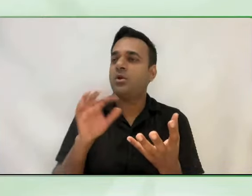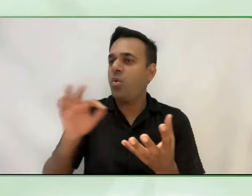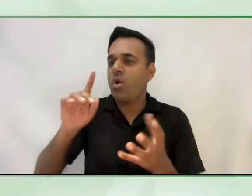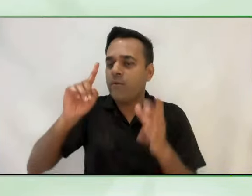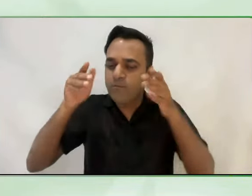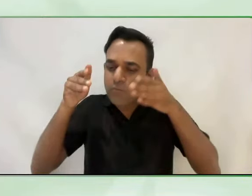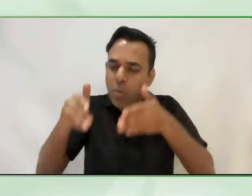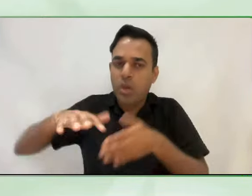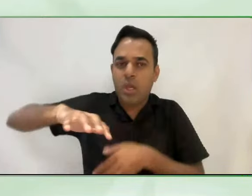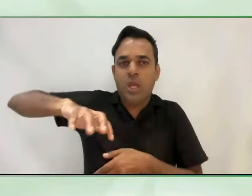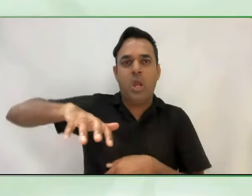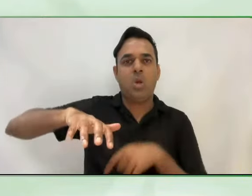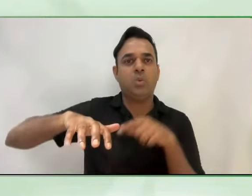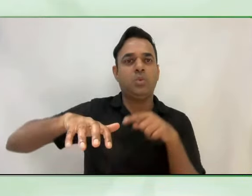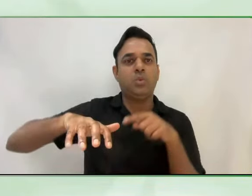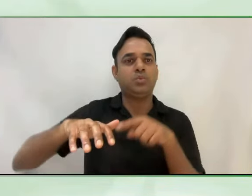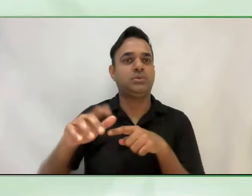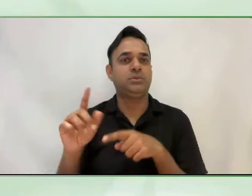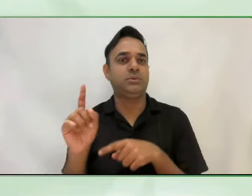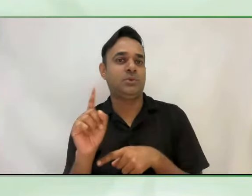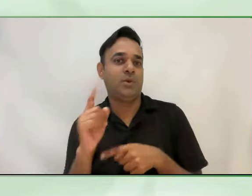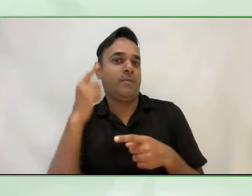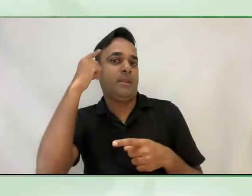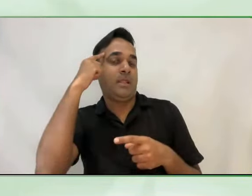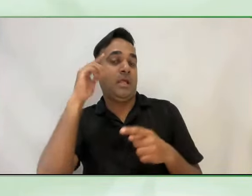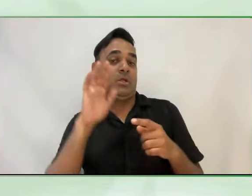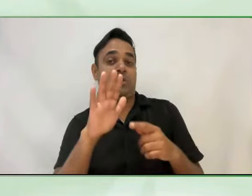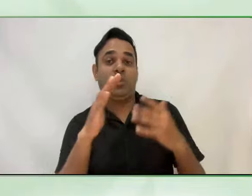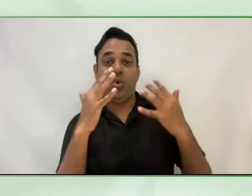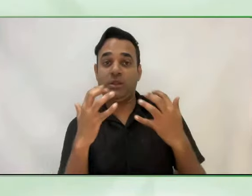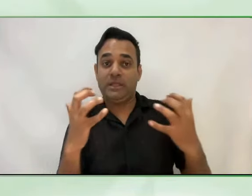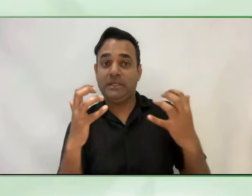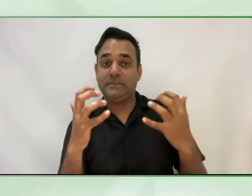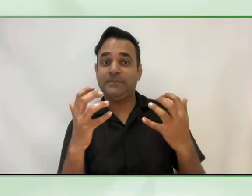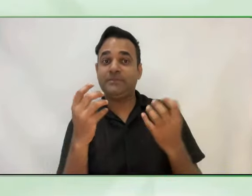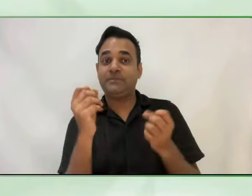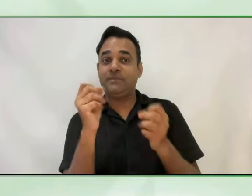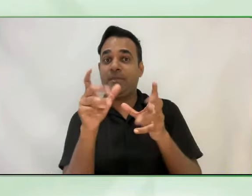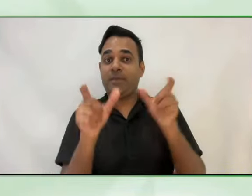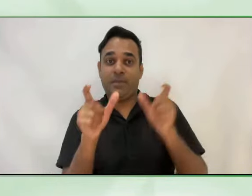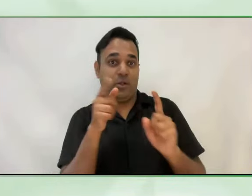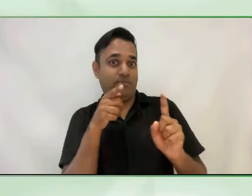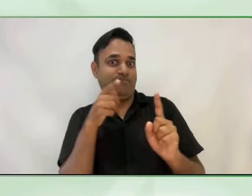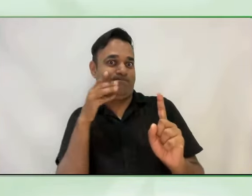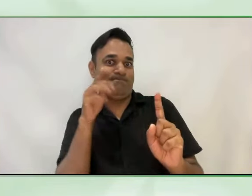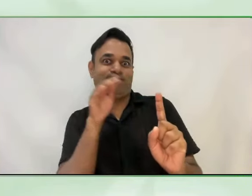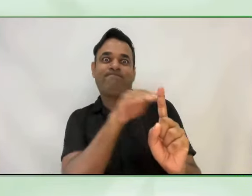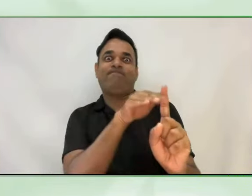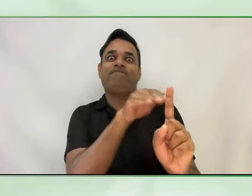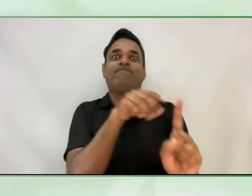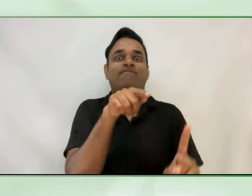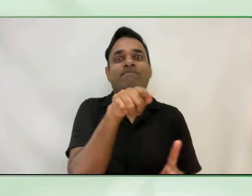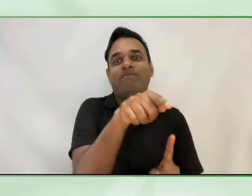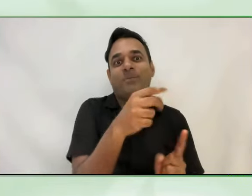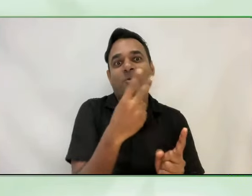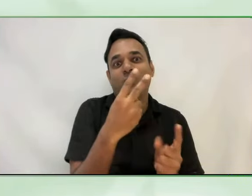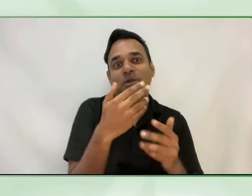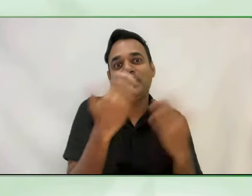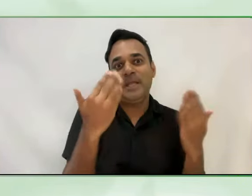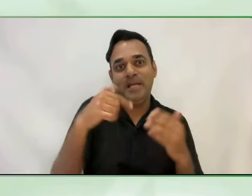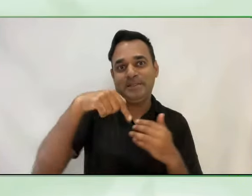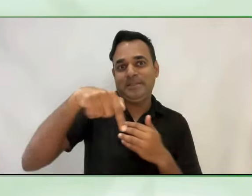add? Just to say that I think that I think sometimes, particularly in this political